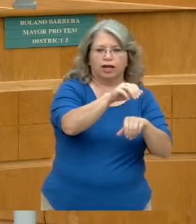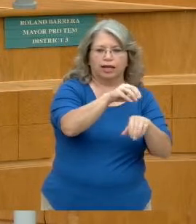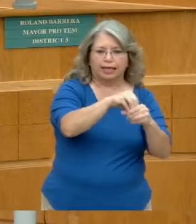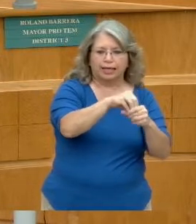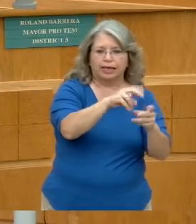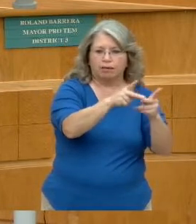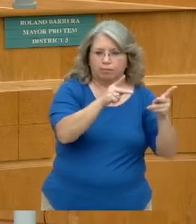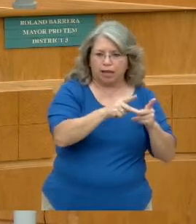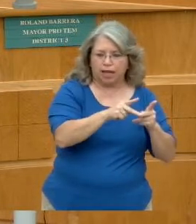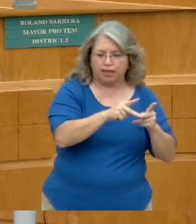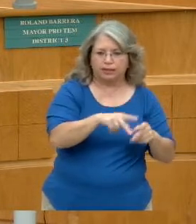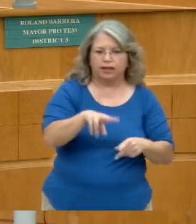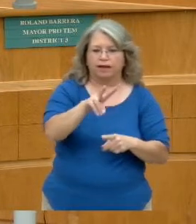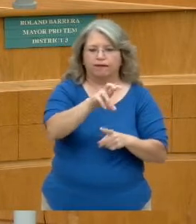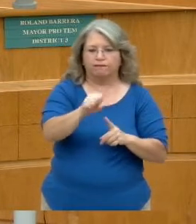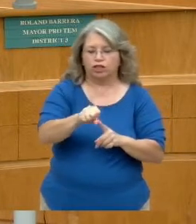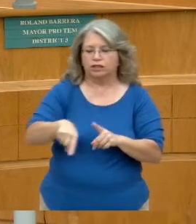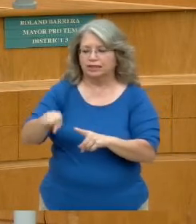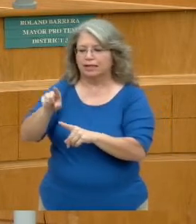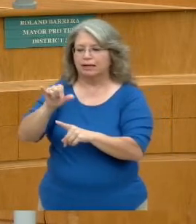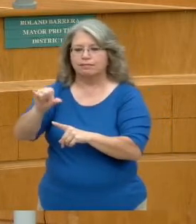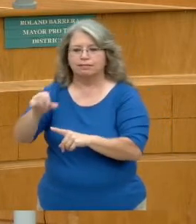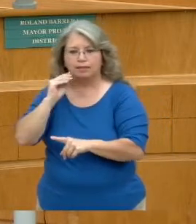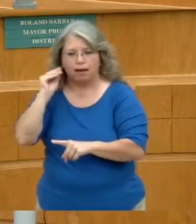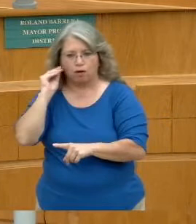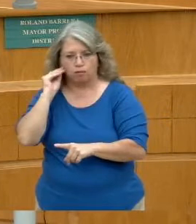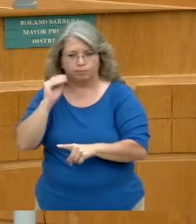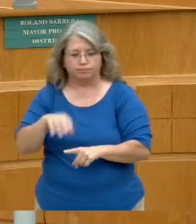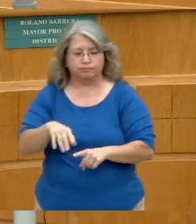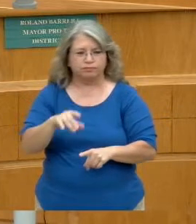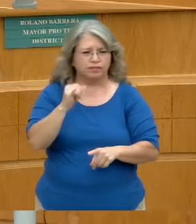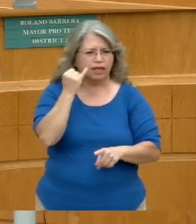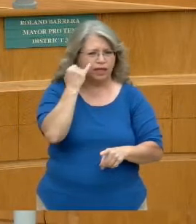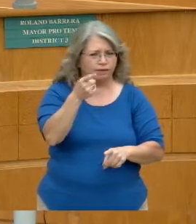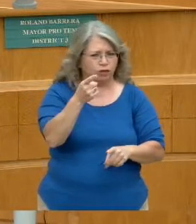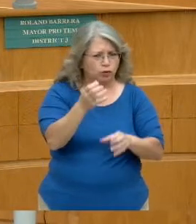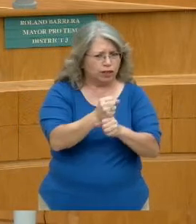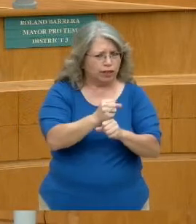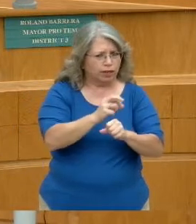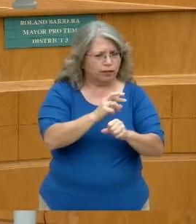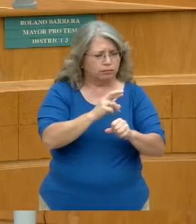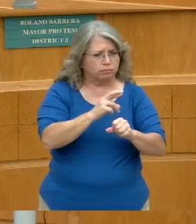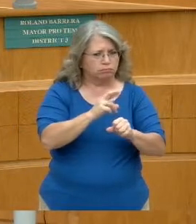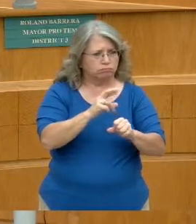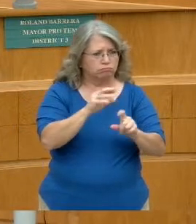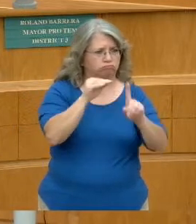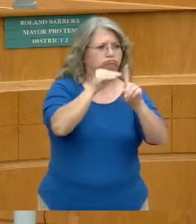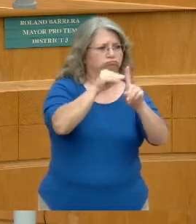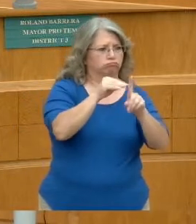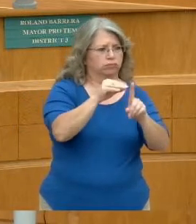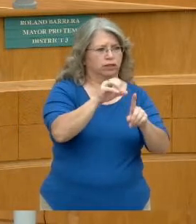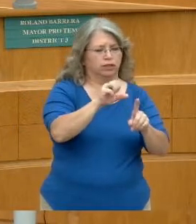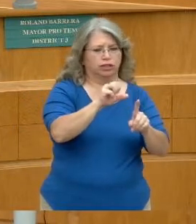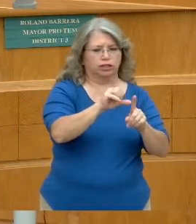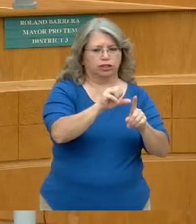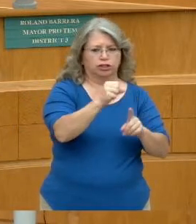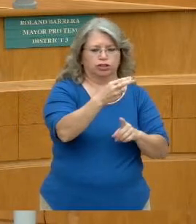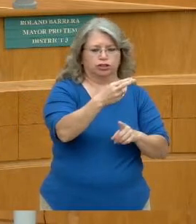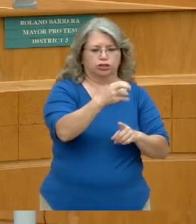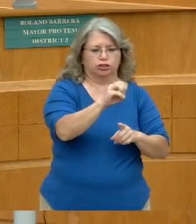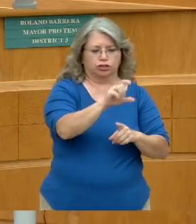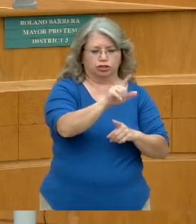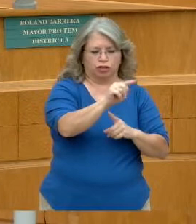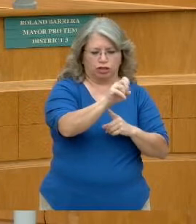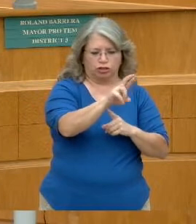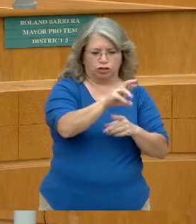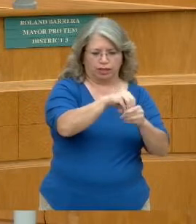in place, that is very different than a stay at home order. And I would just like to remind you how unique our